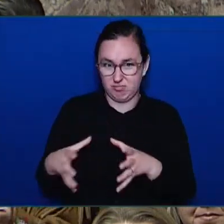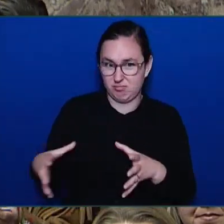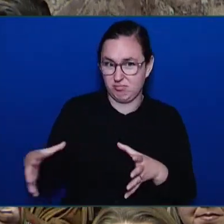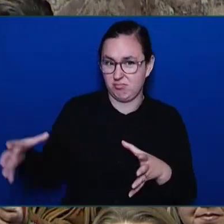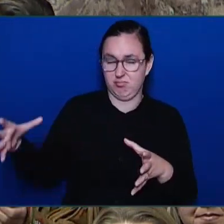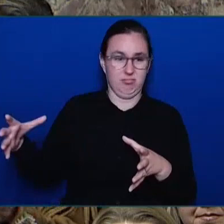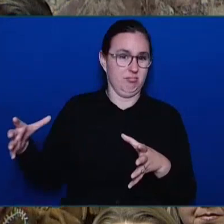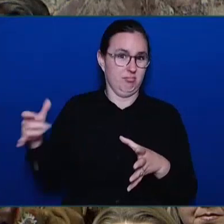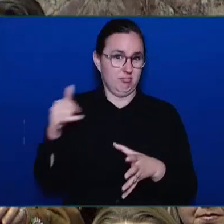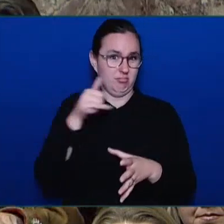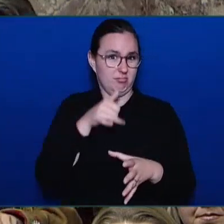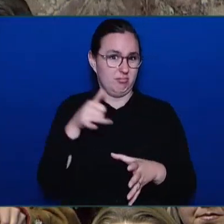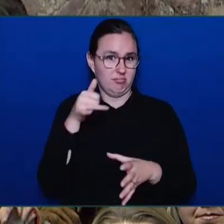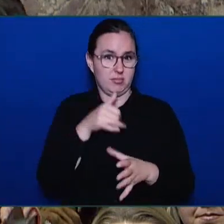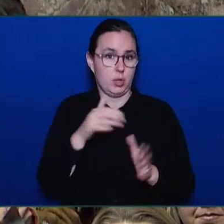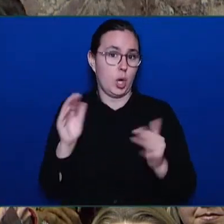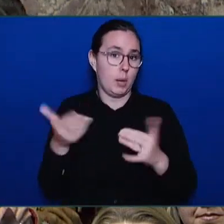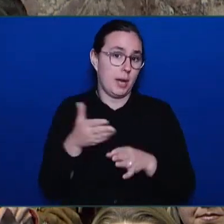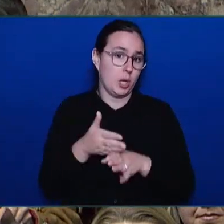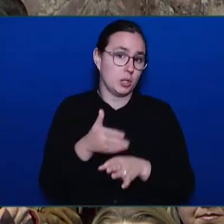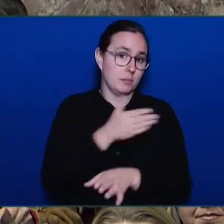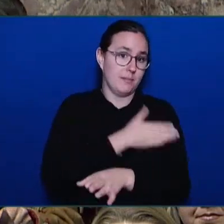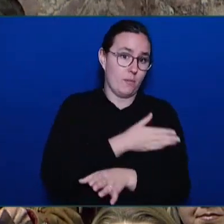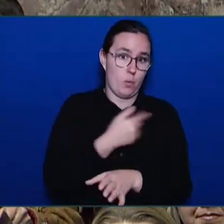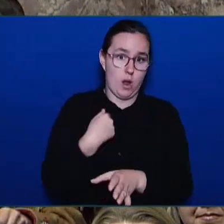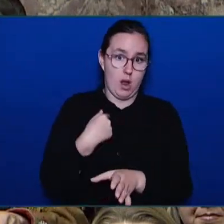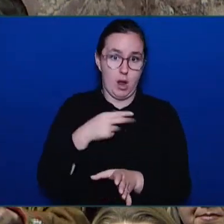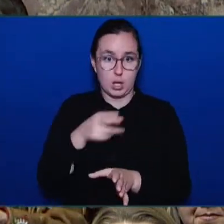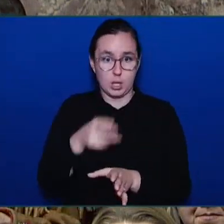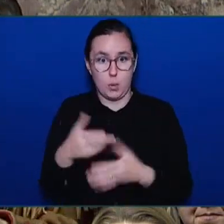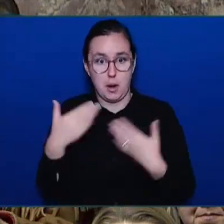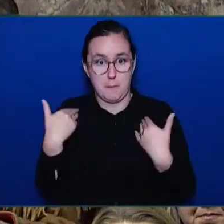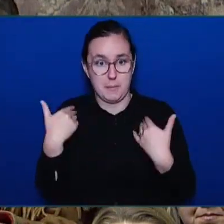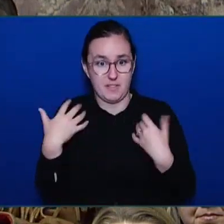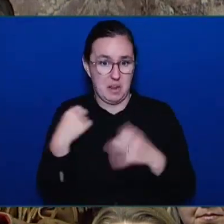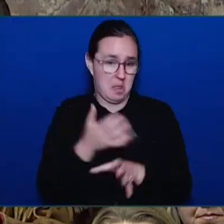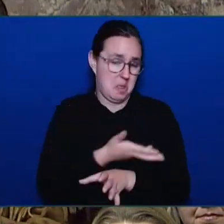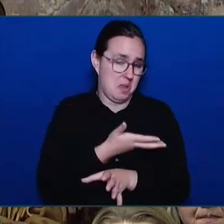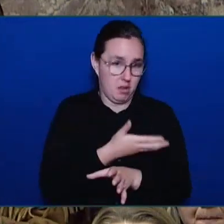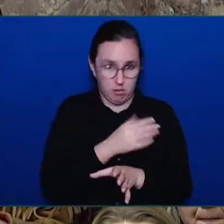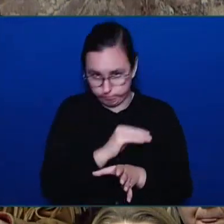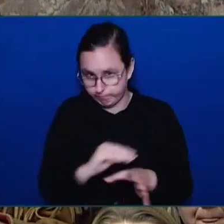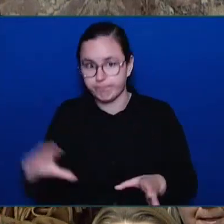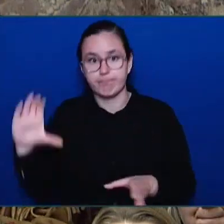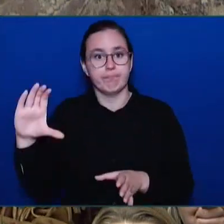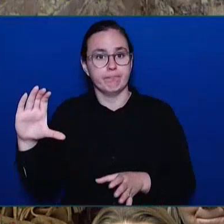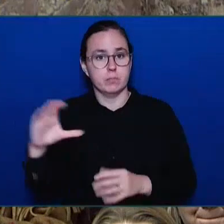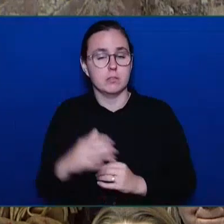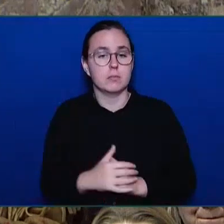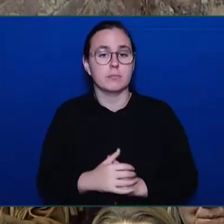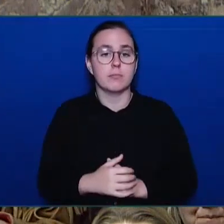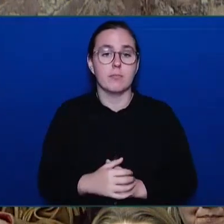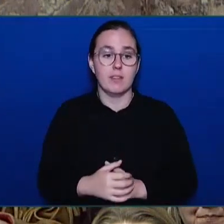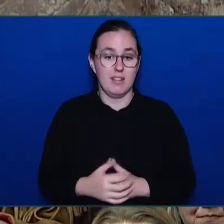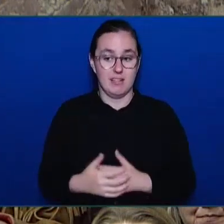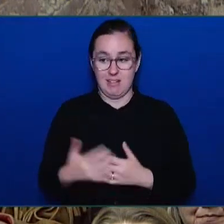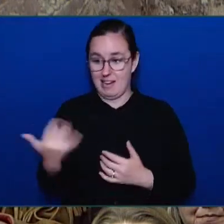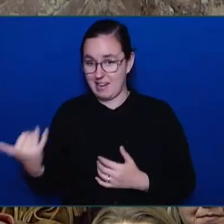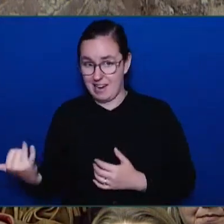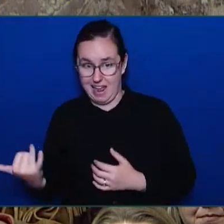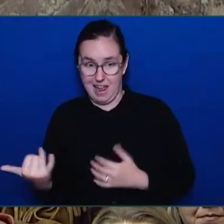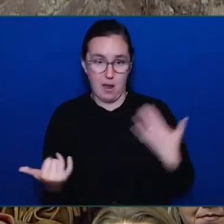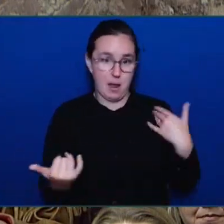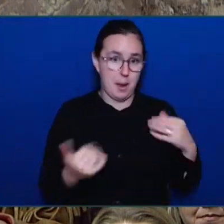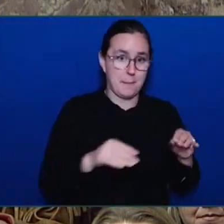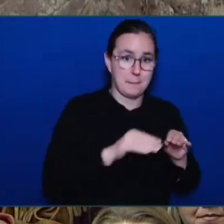this period, and especially now during the pandemic, Honourable Speaker. I think those healthcare workers are doing an exceptional job. We have to do